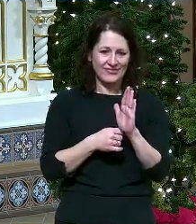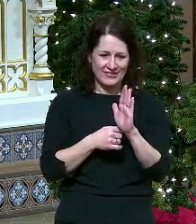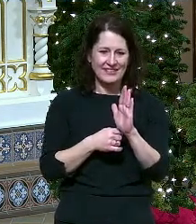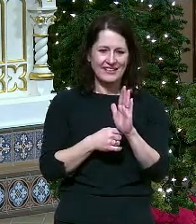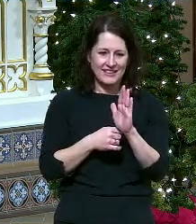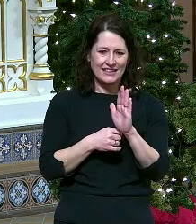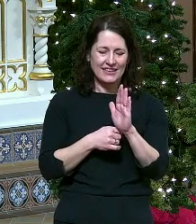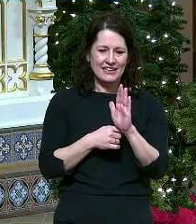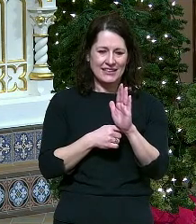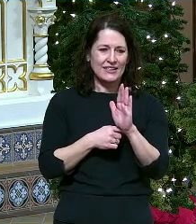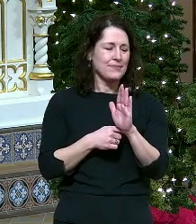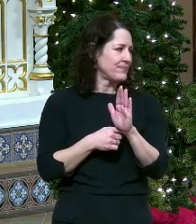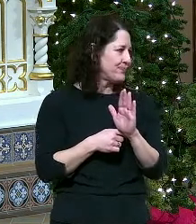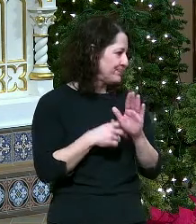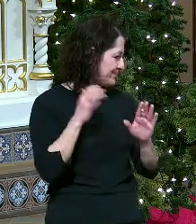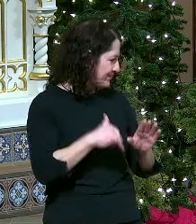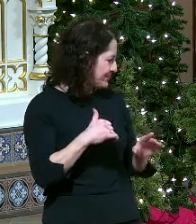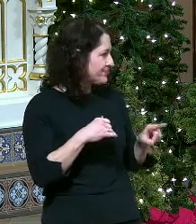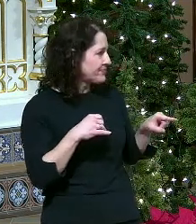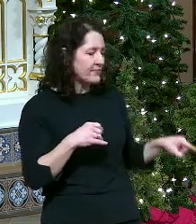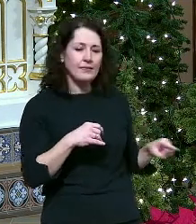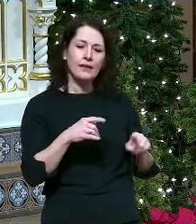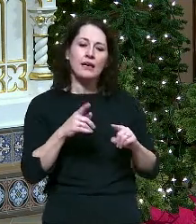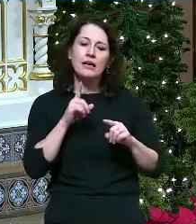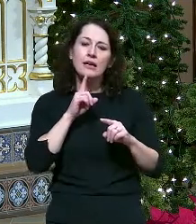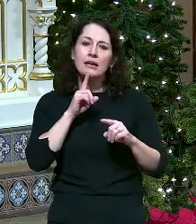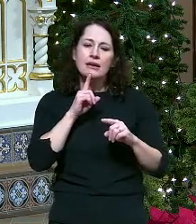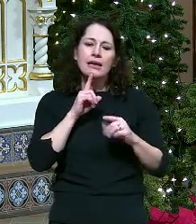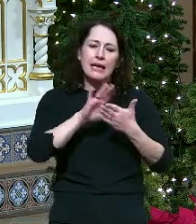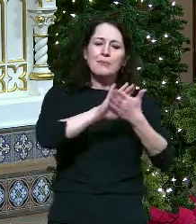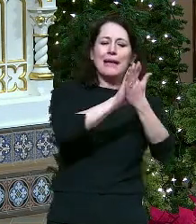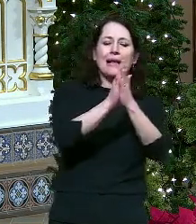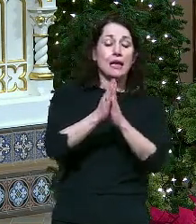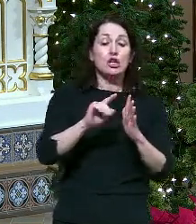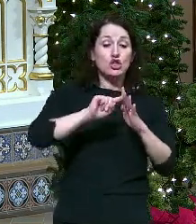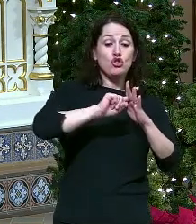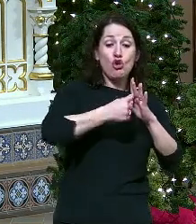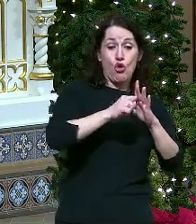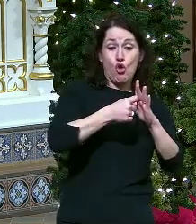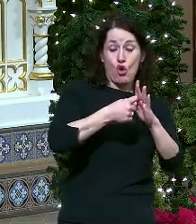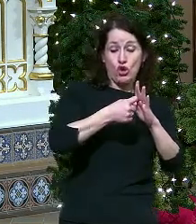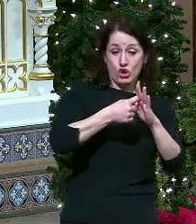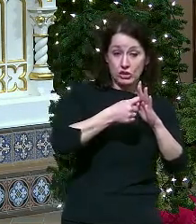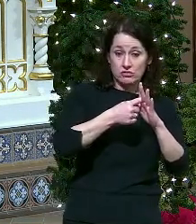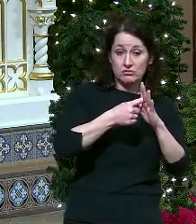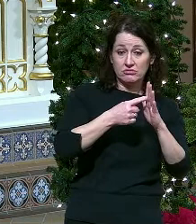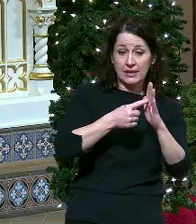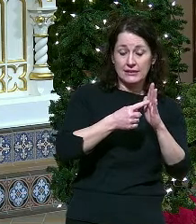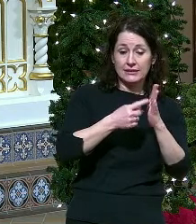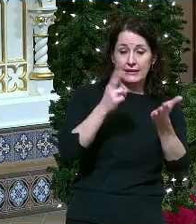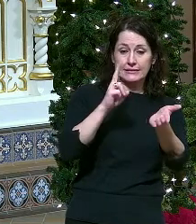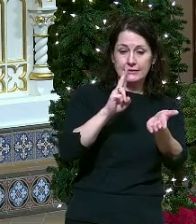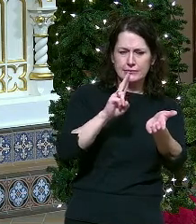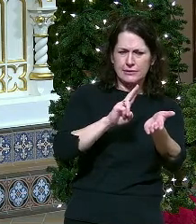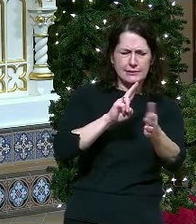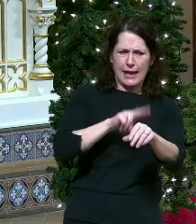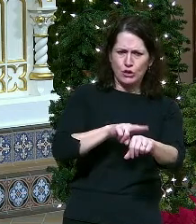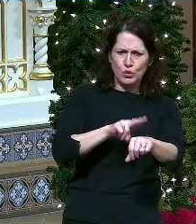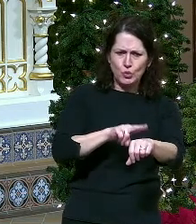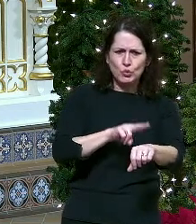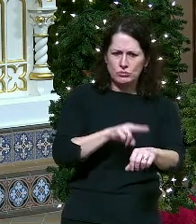So this up here, he turned it into a painting, but it started out as a